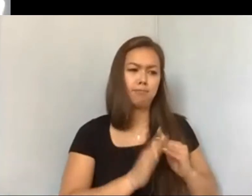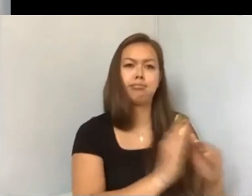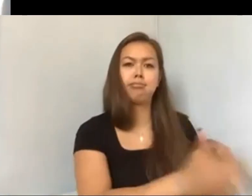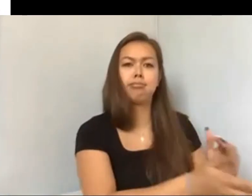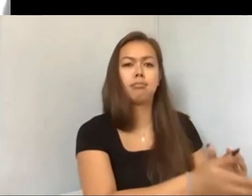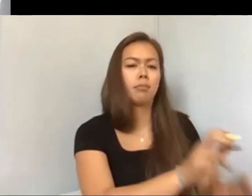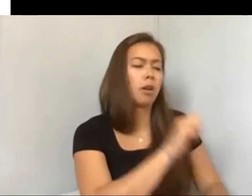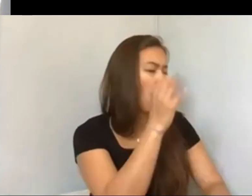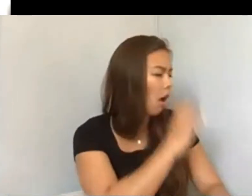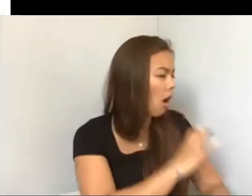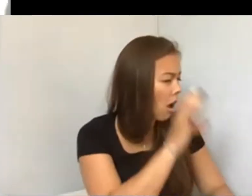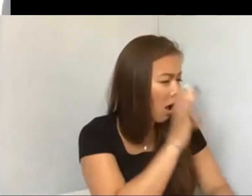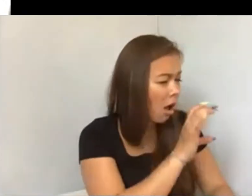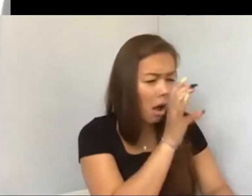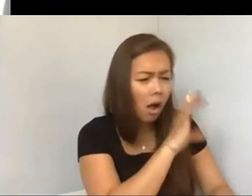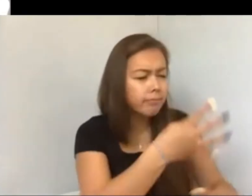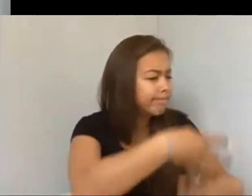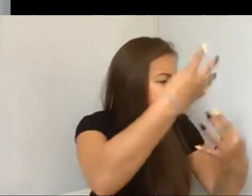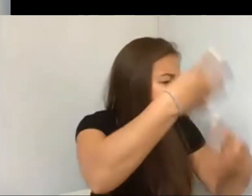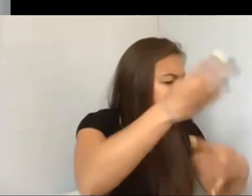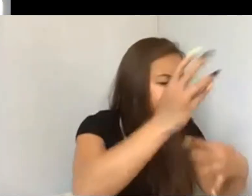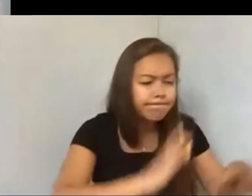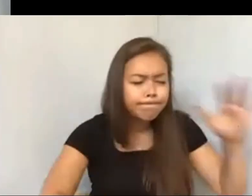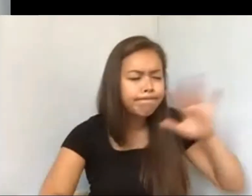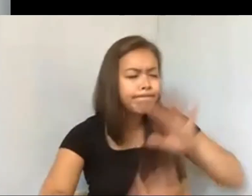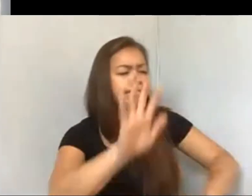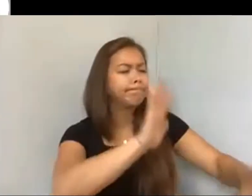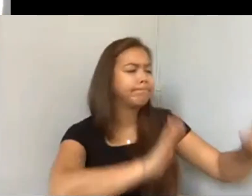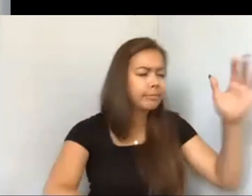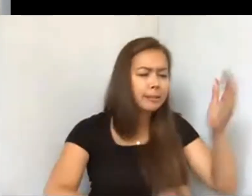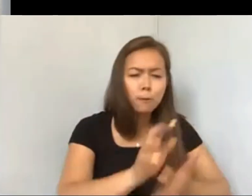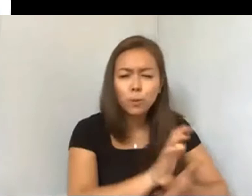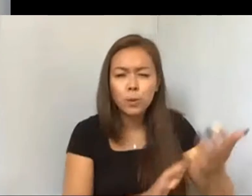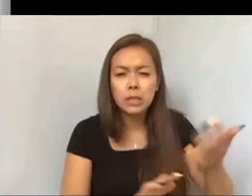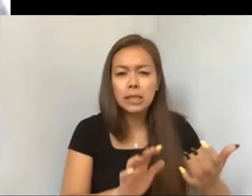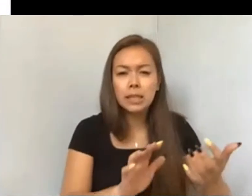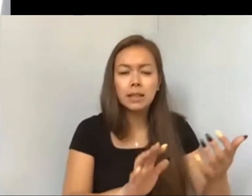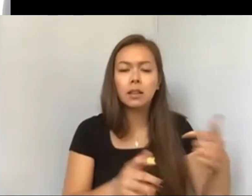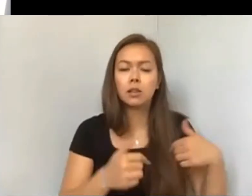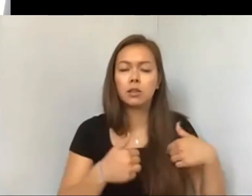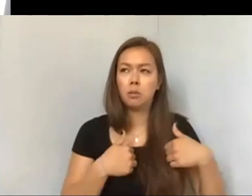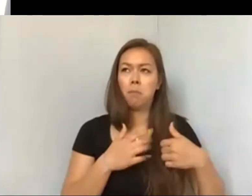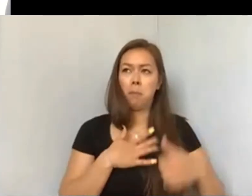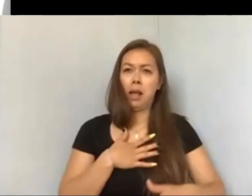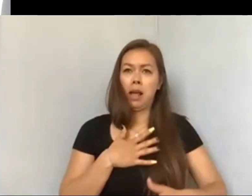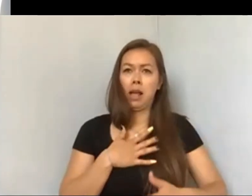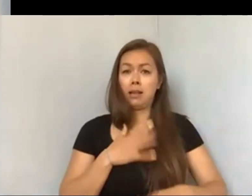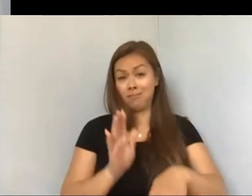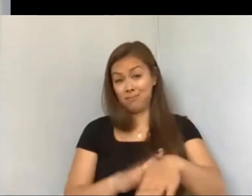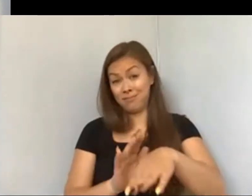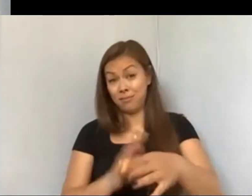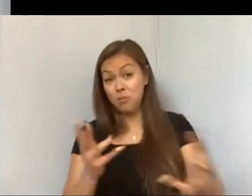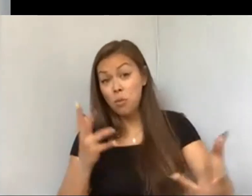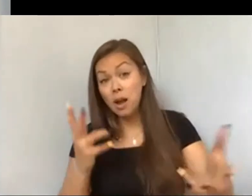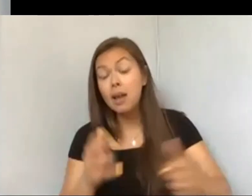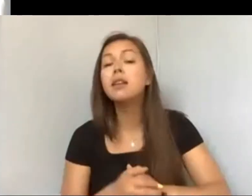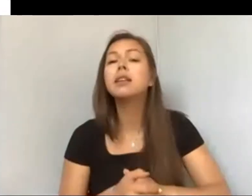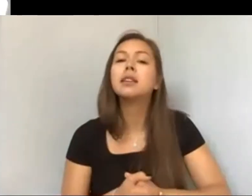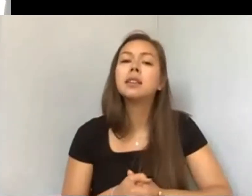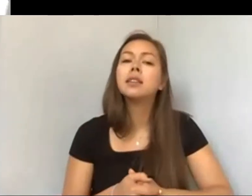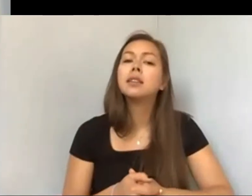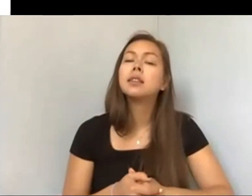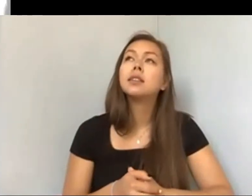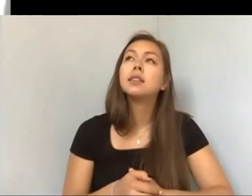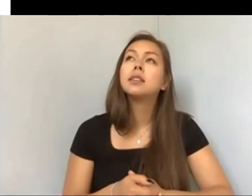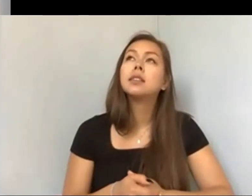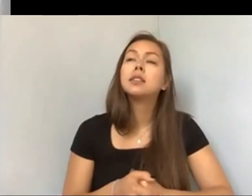Yeah, that was like plan. I feel like my thing is plan your organization like